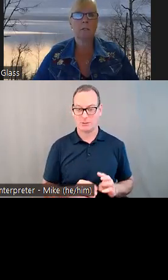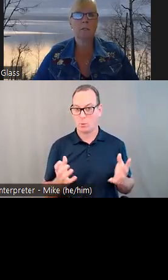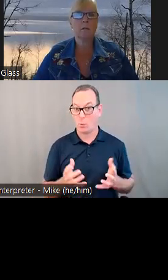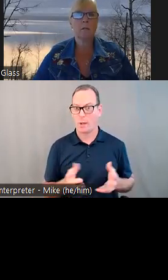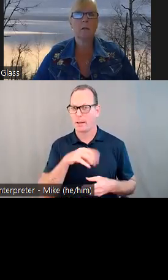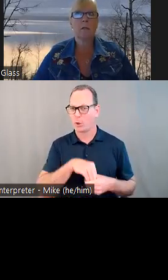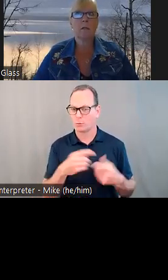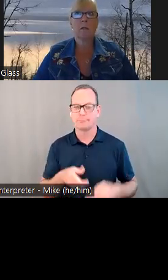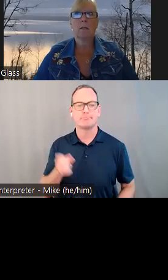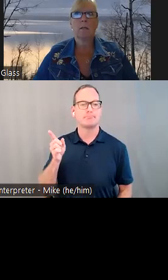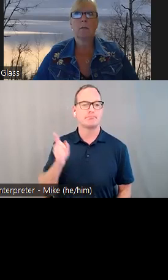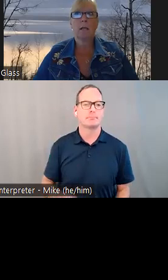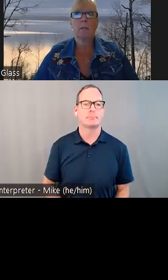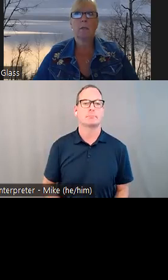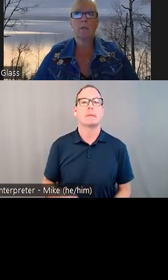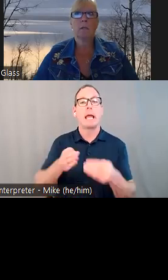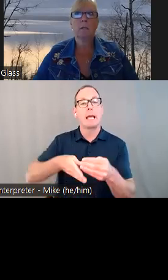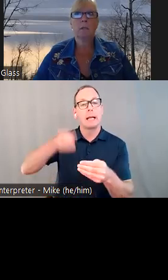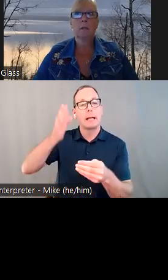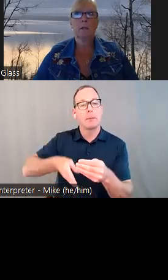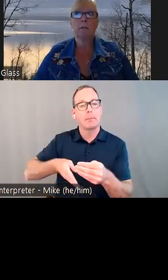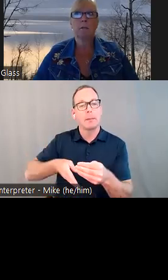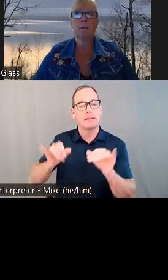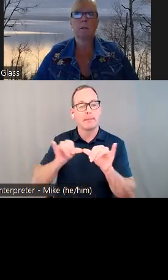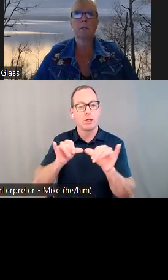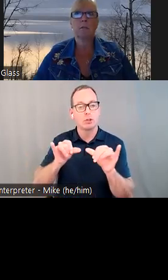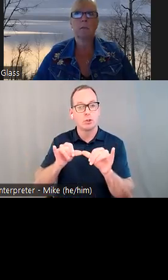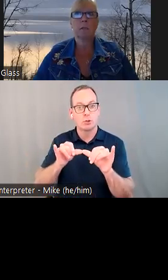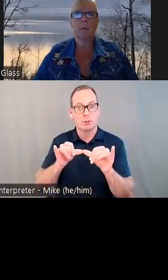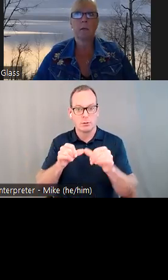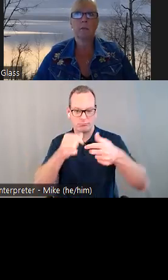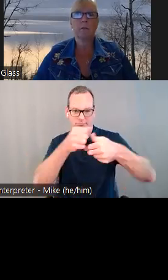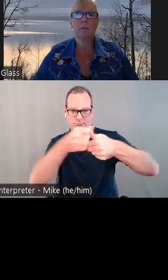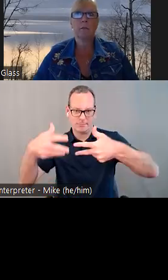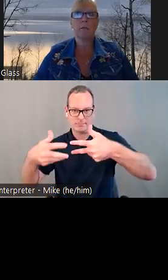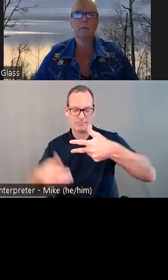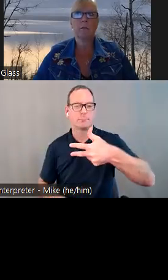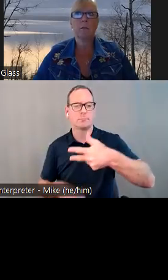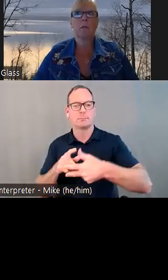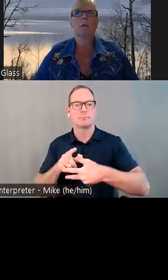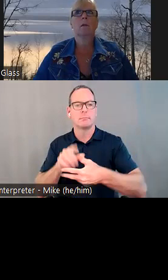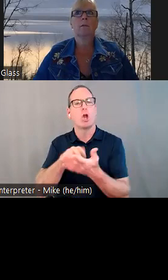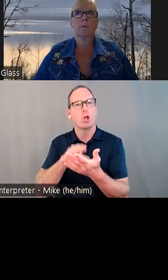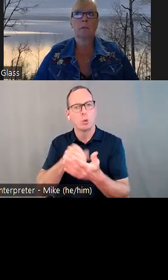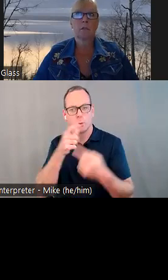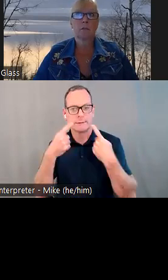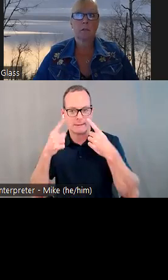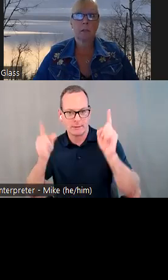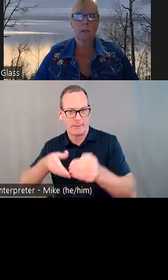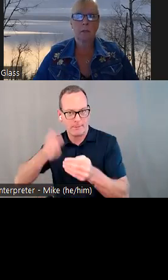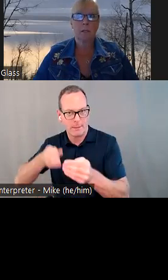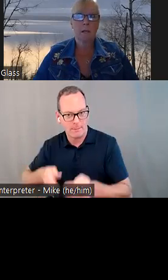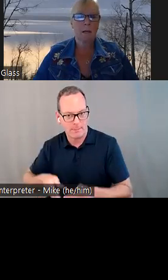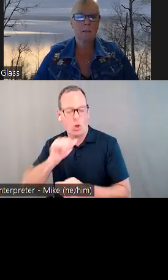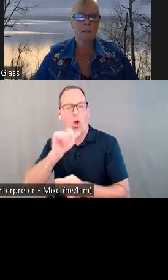completion measure has 3 elements to it. Learners who successfully complete all milestones, learners who successfully complete